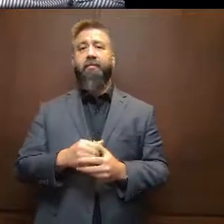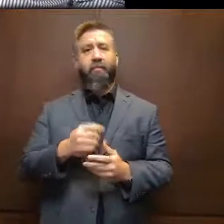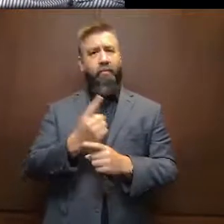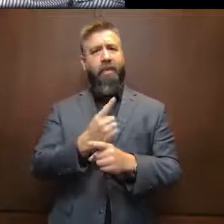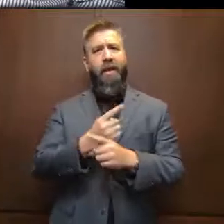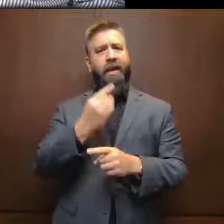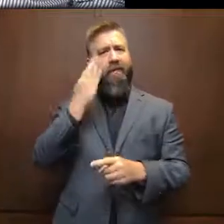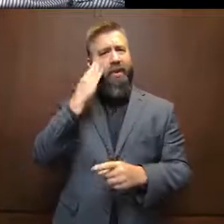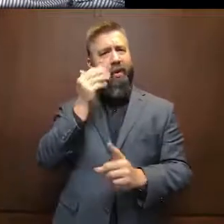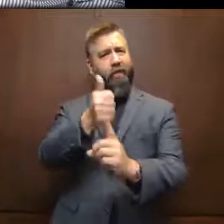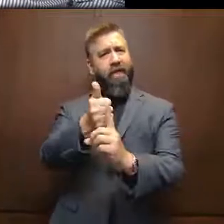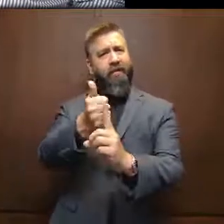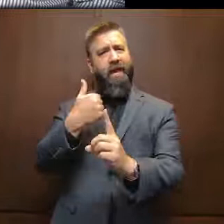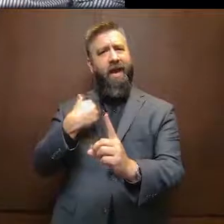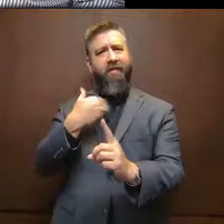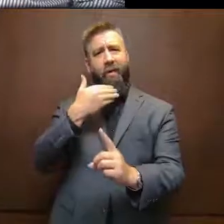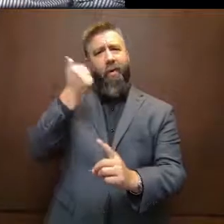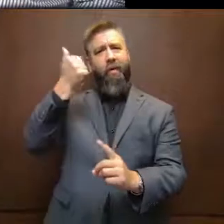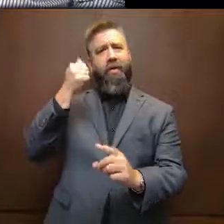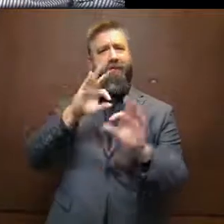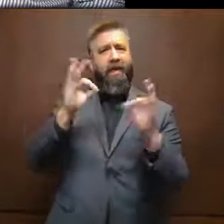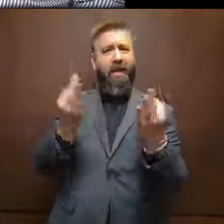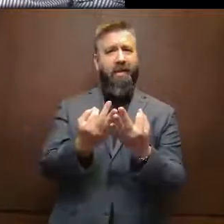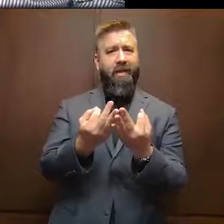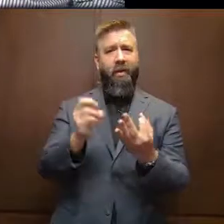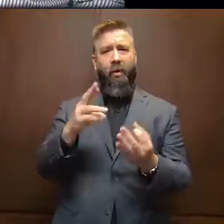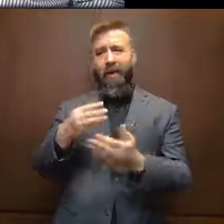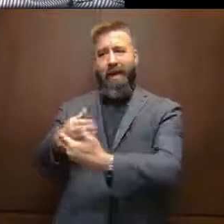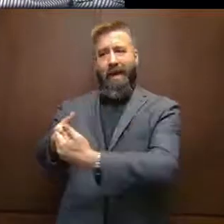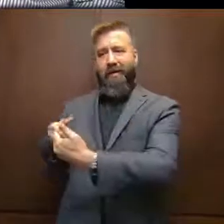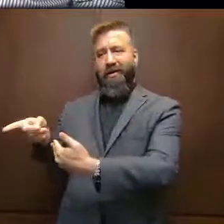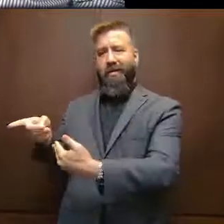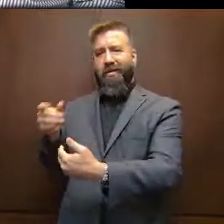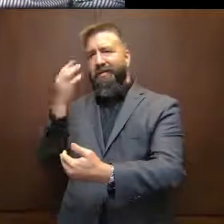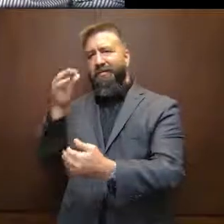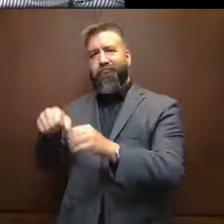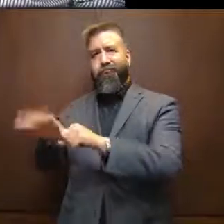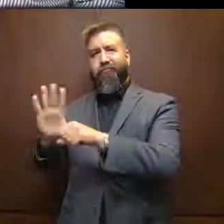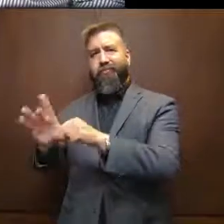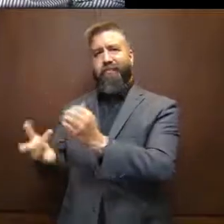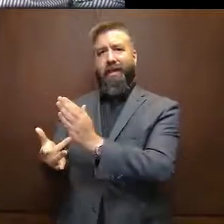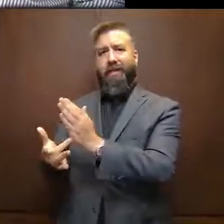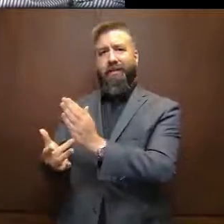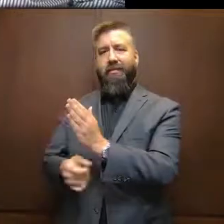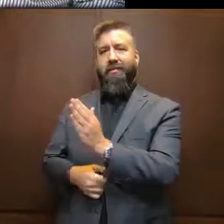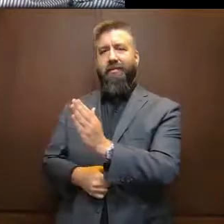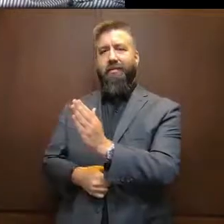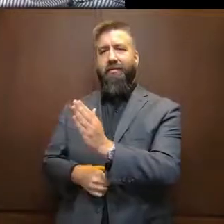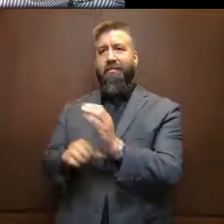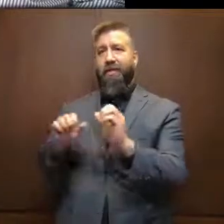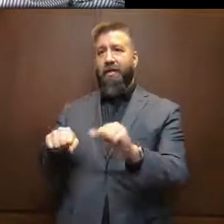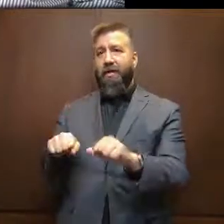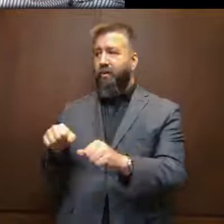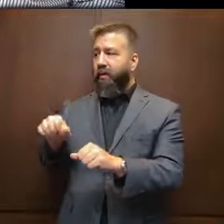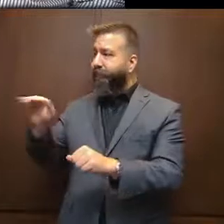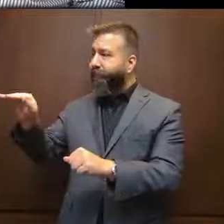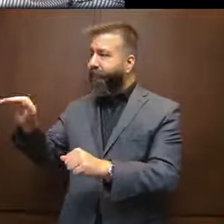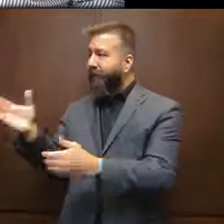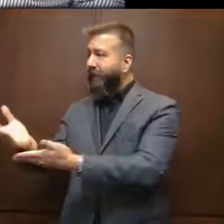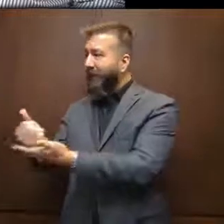family member or an elderly neighbor who might not be so tech savvy or doesn't do the internet, you can get their